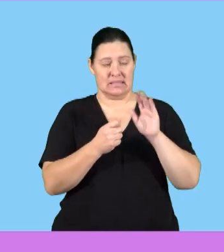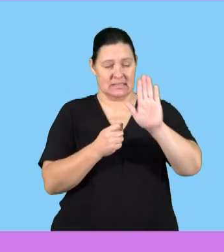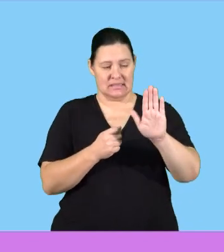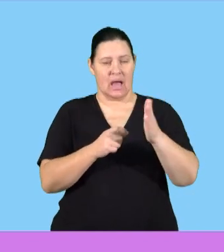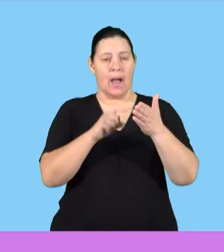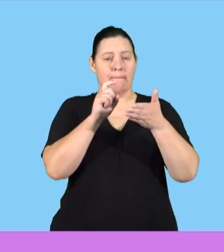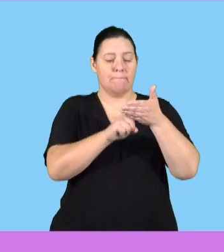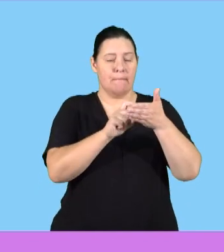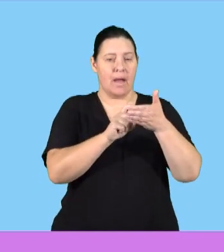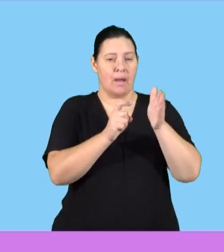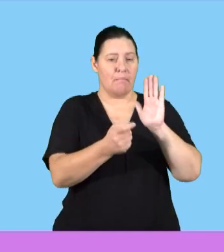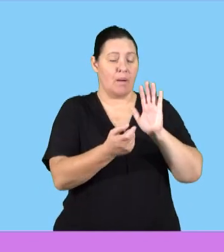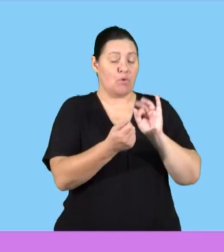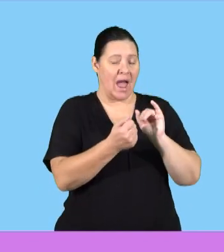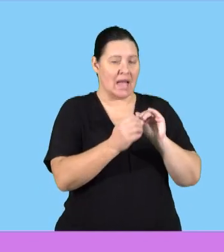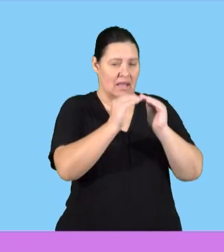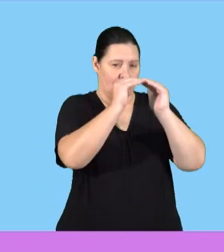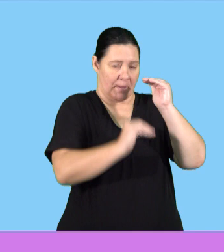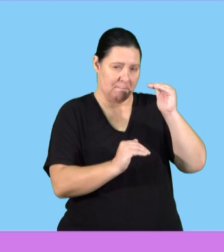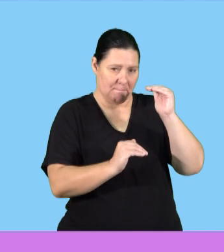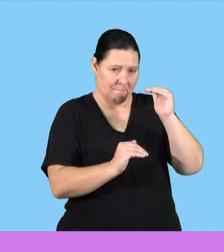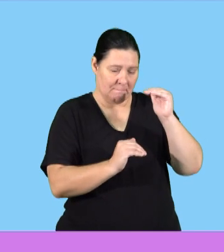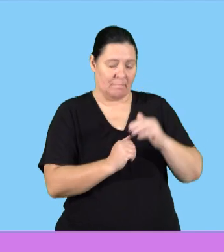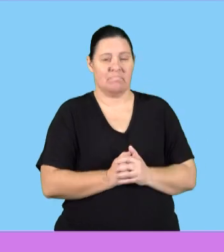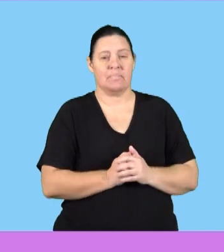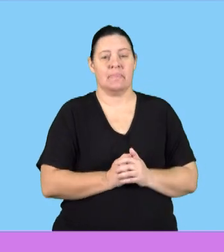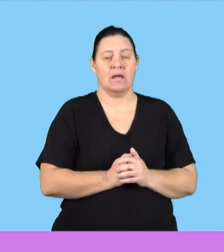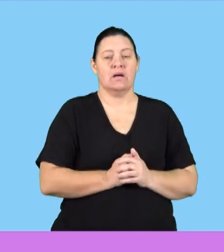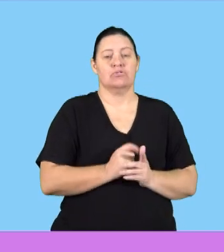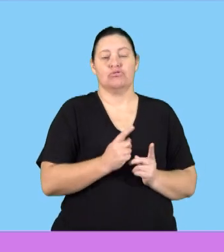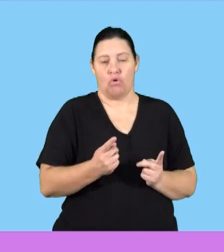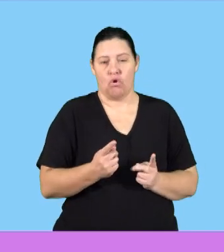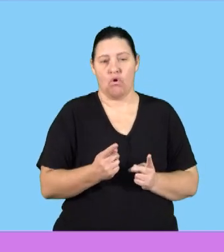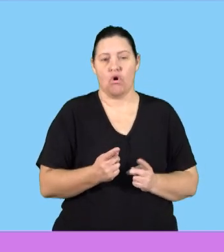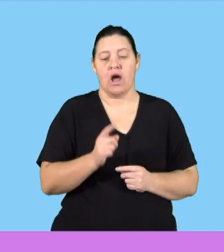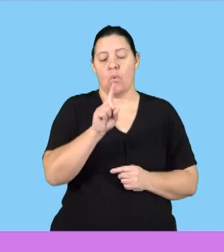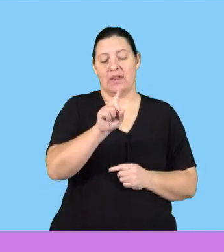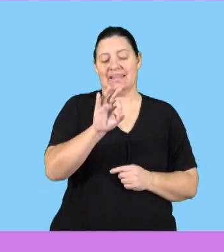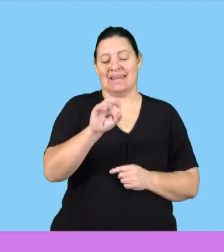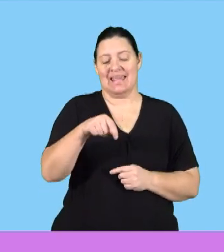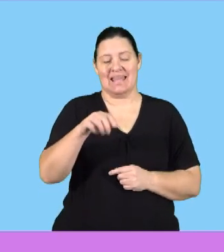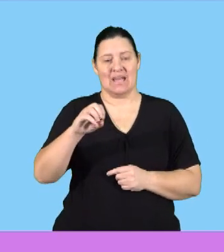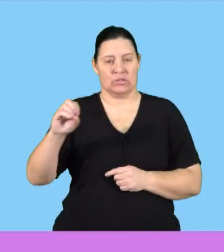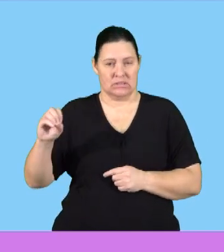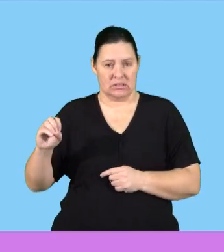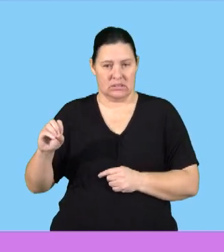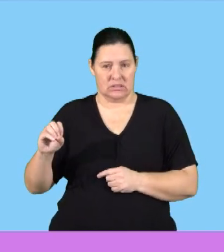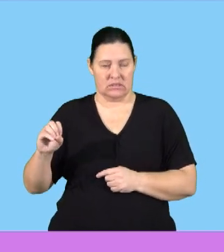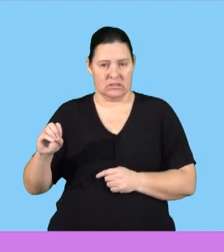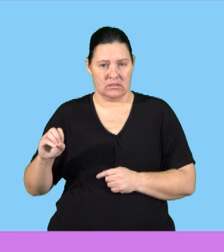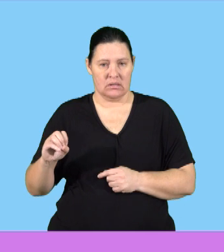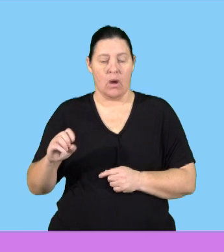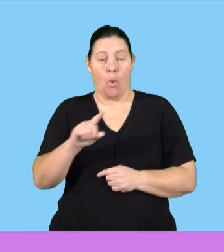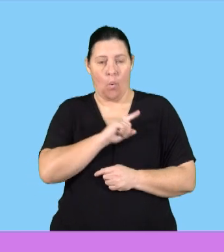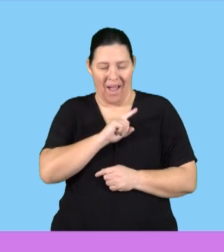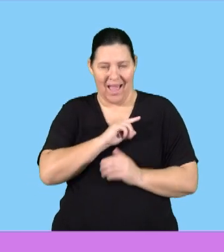remember the markdown price, it means it's after it has been reduced as well, is 13,000 after it has